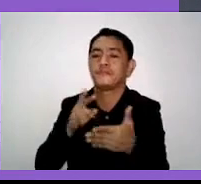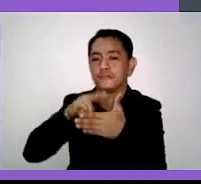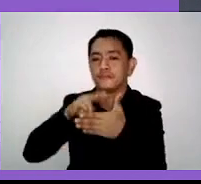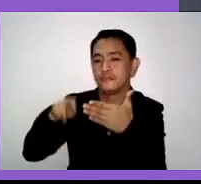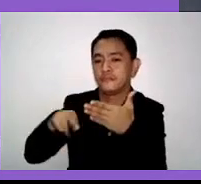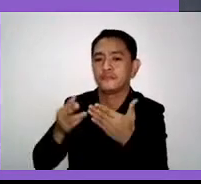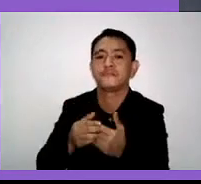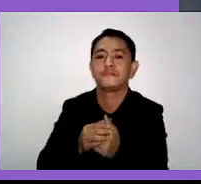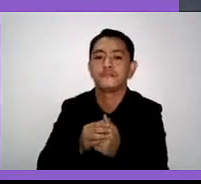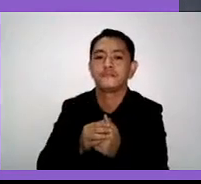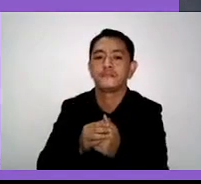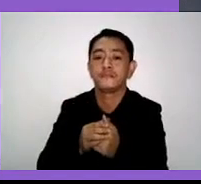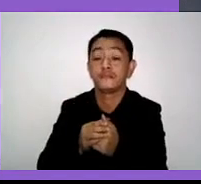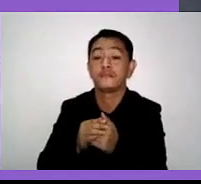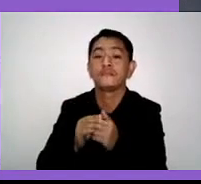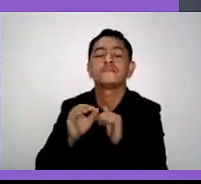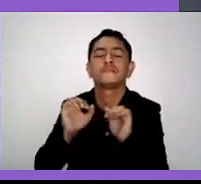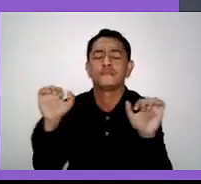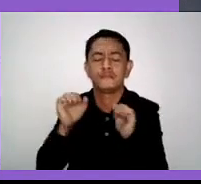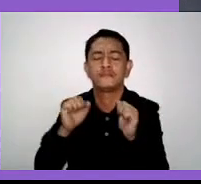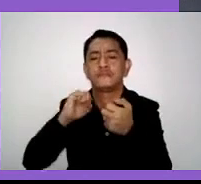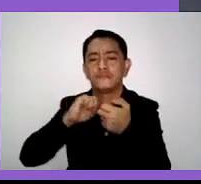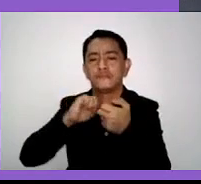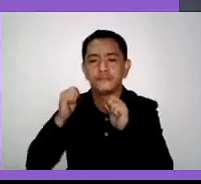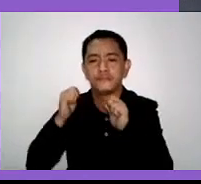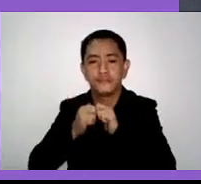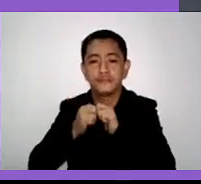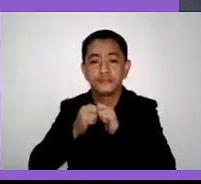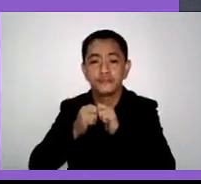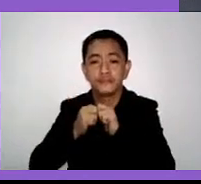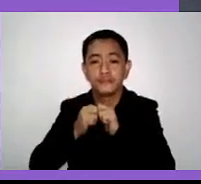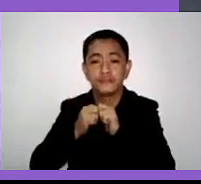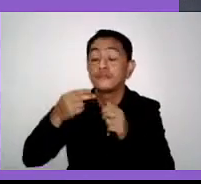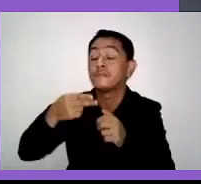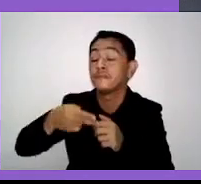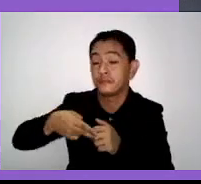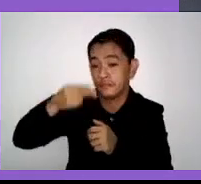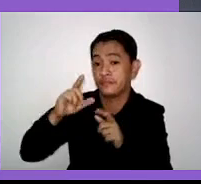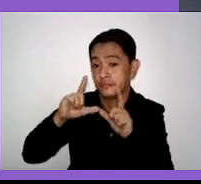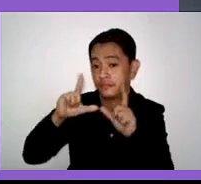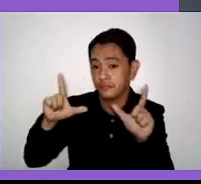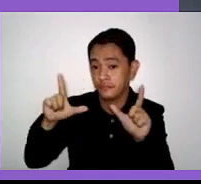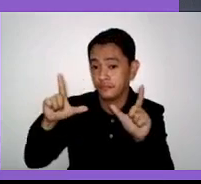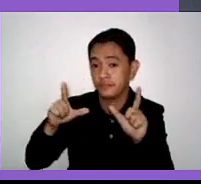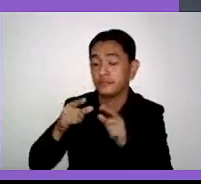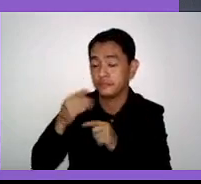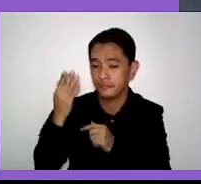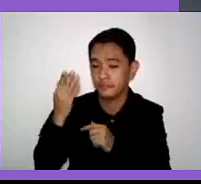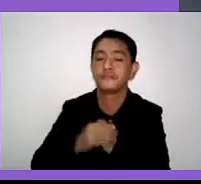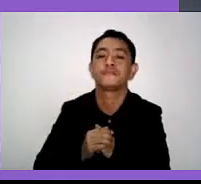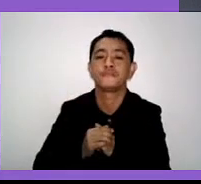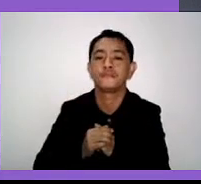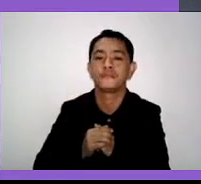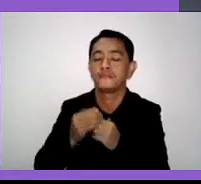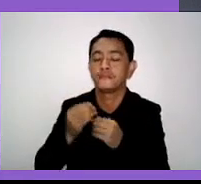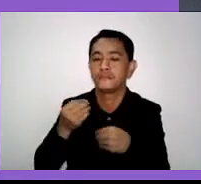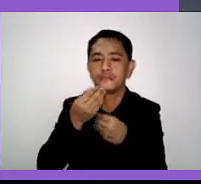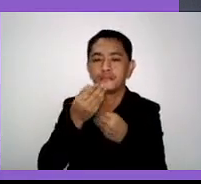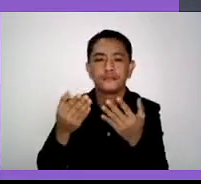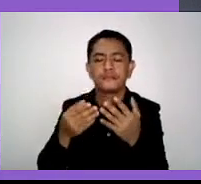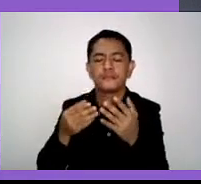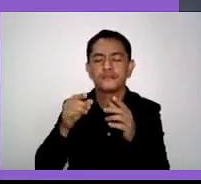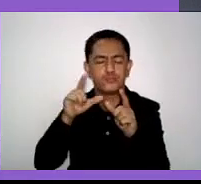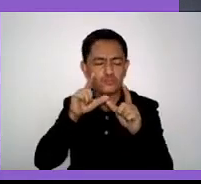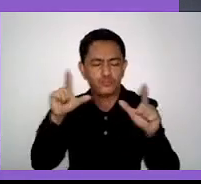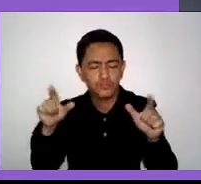Similar difficulties in comprehension in the higher levels can be noted. Given the longer texts and more complex